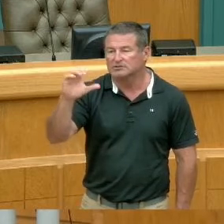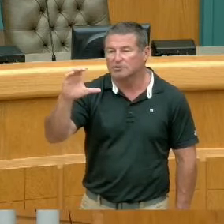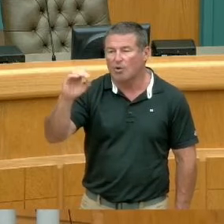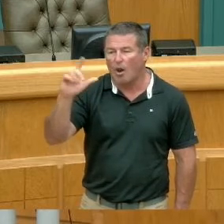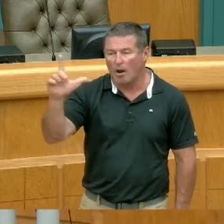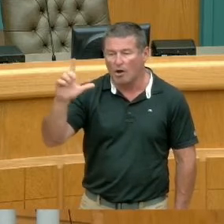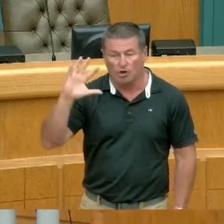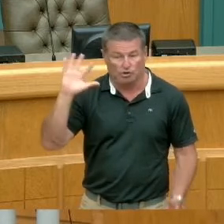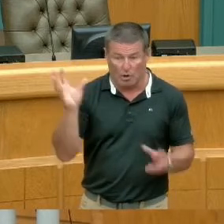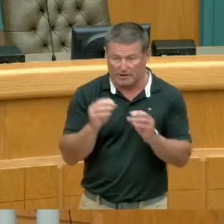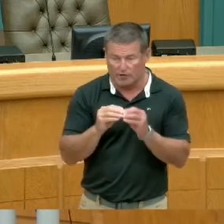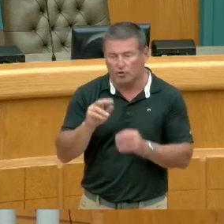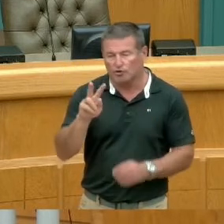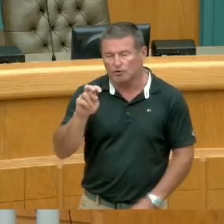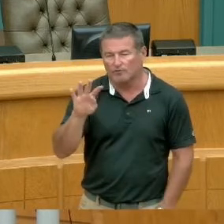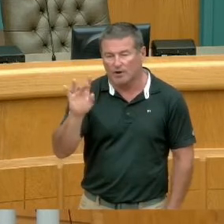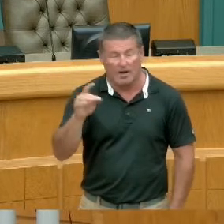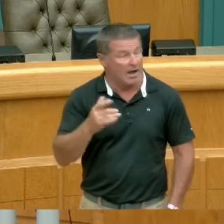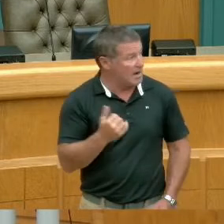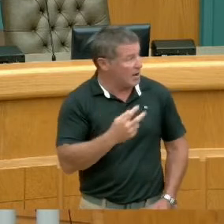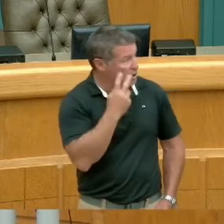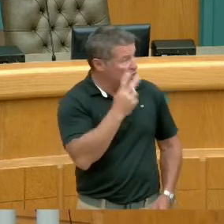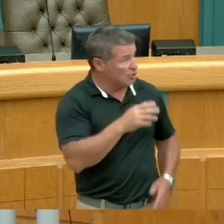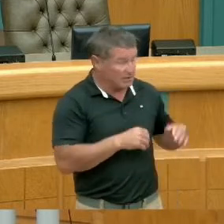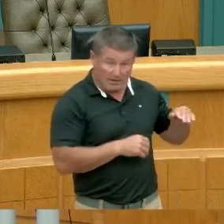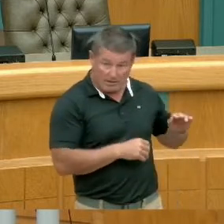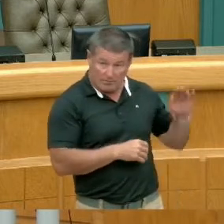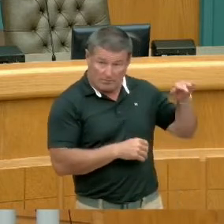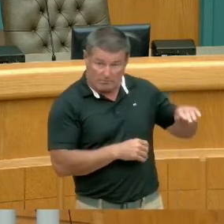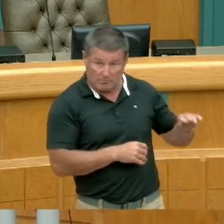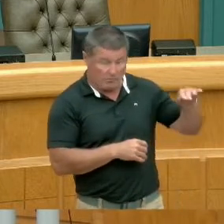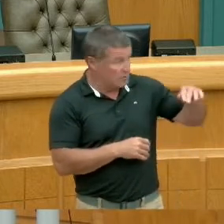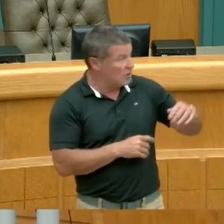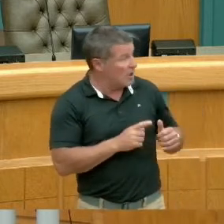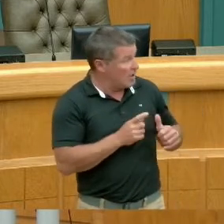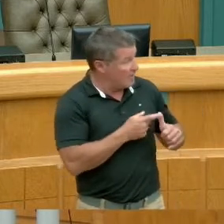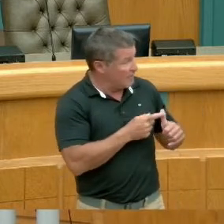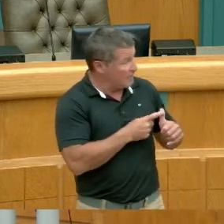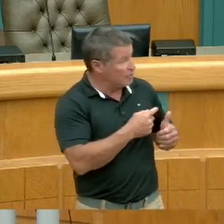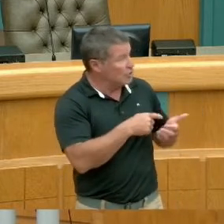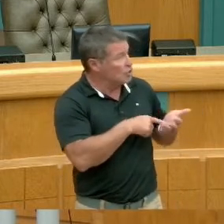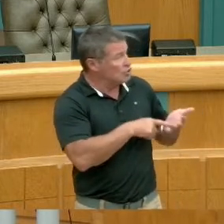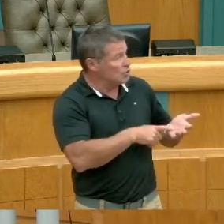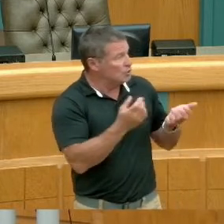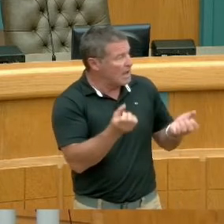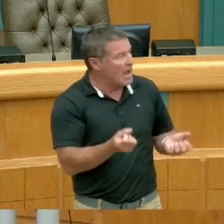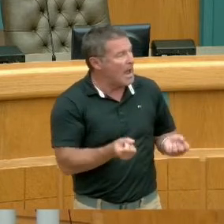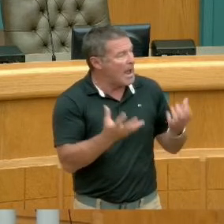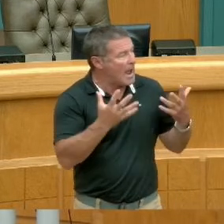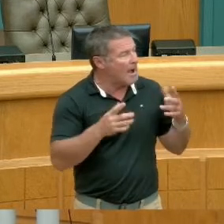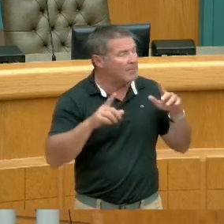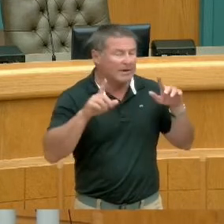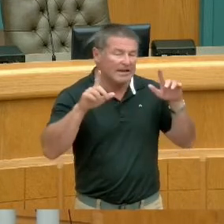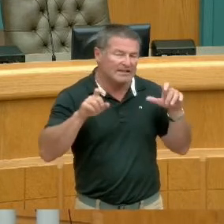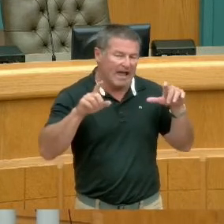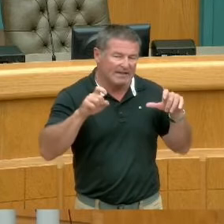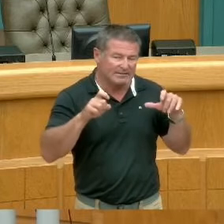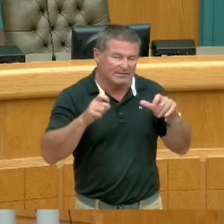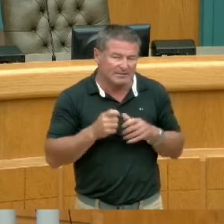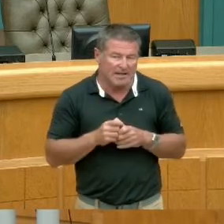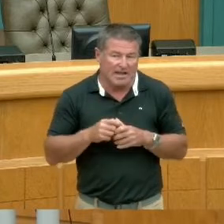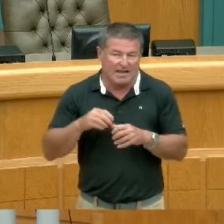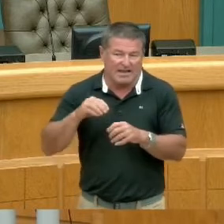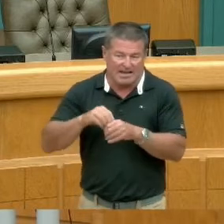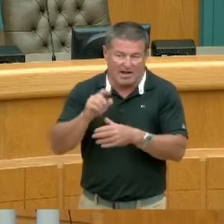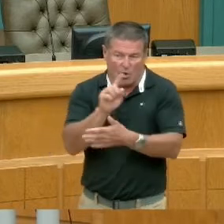Okay, and then we have our 2 trending graphs. So this shows, the first one shows the number of tests and the running 7-day average. You